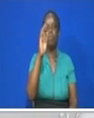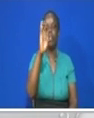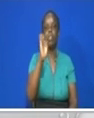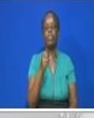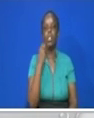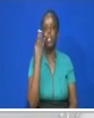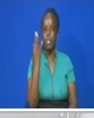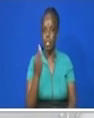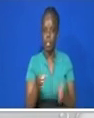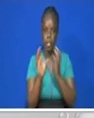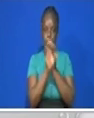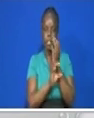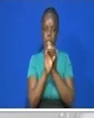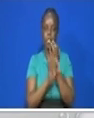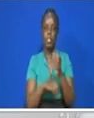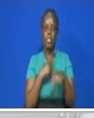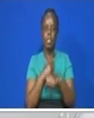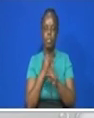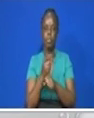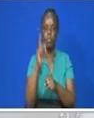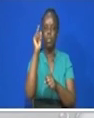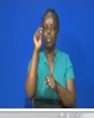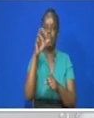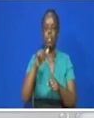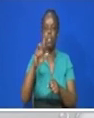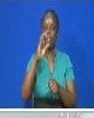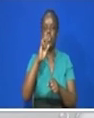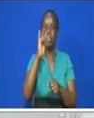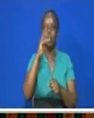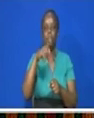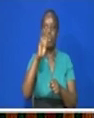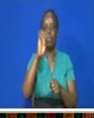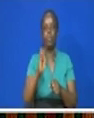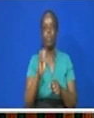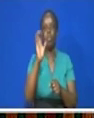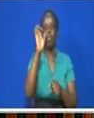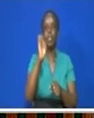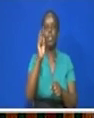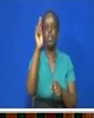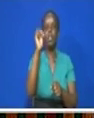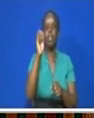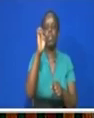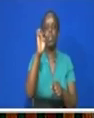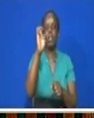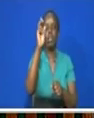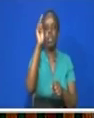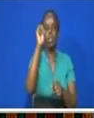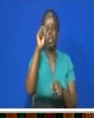countries that formed the Triple Entente. And remember that in